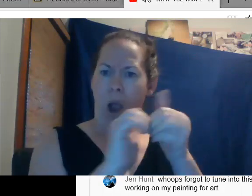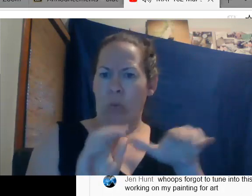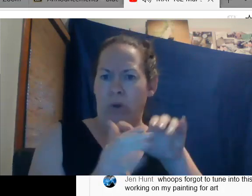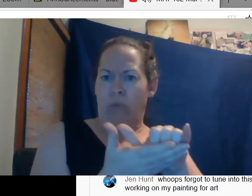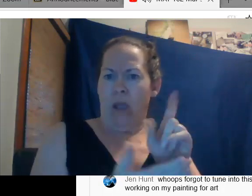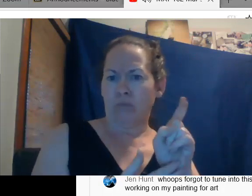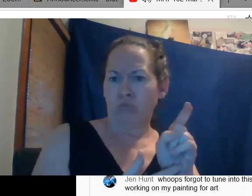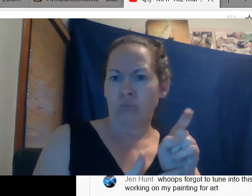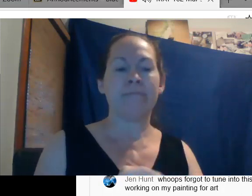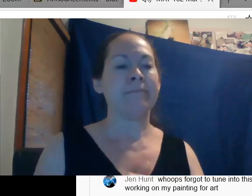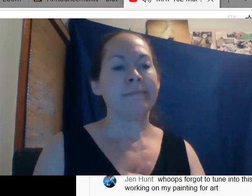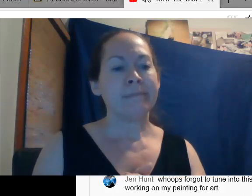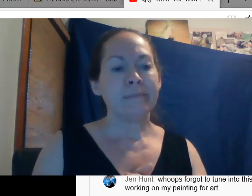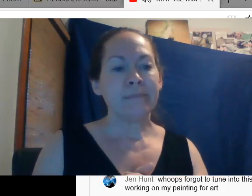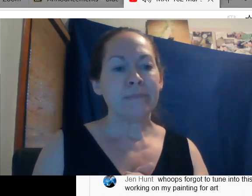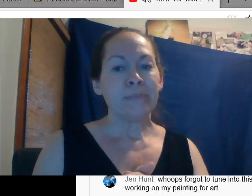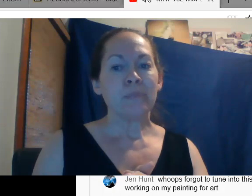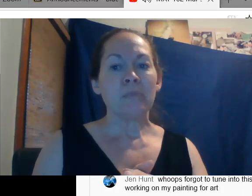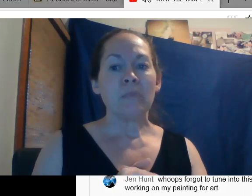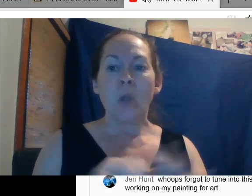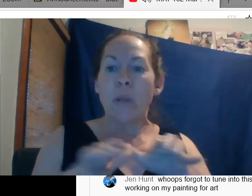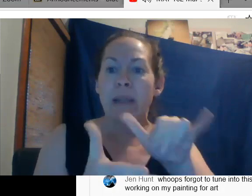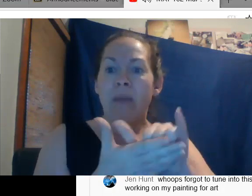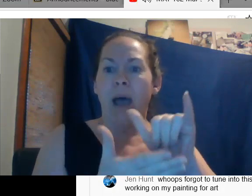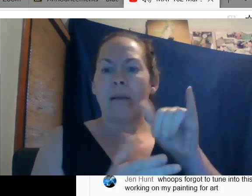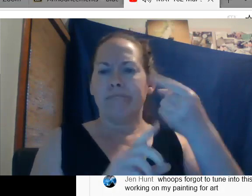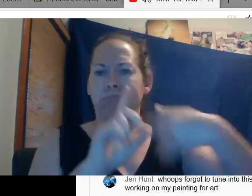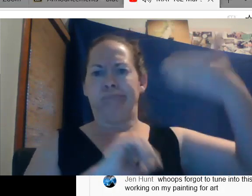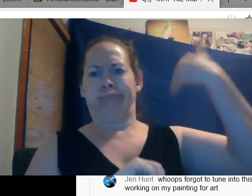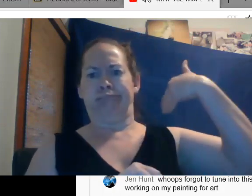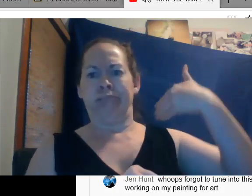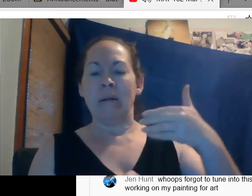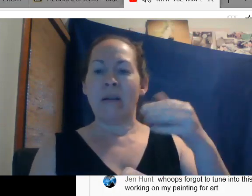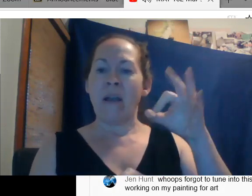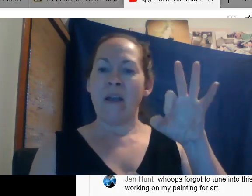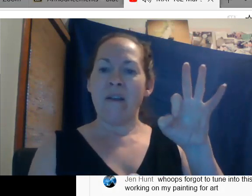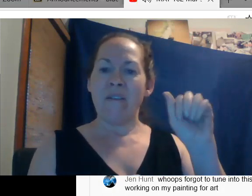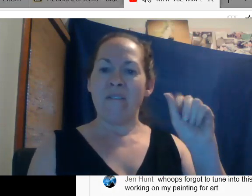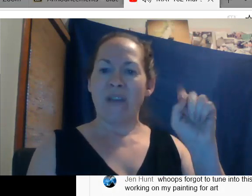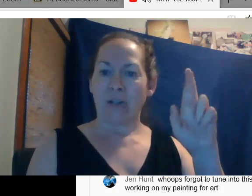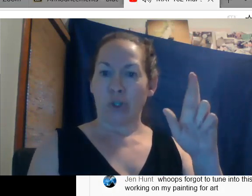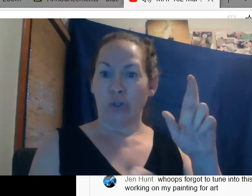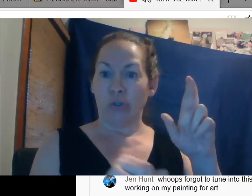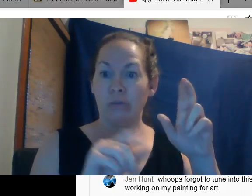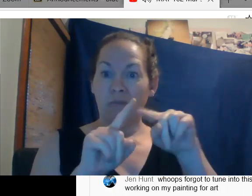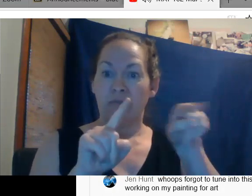we did this early on with the idea of factoring.